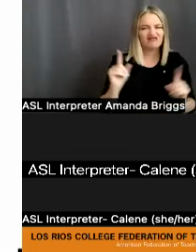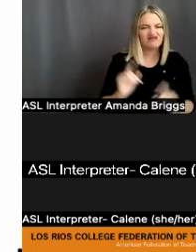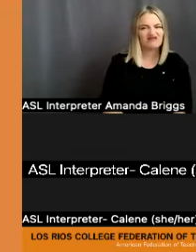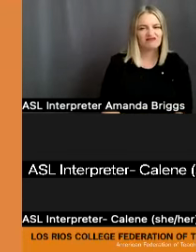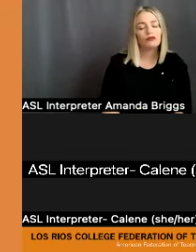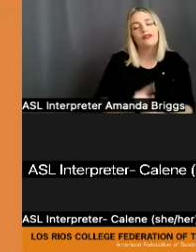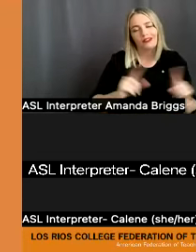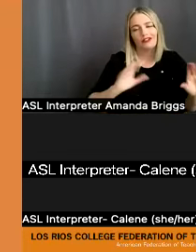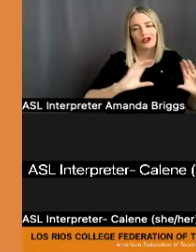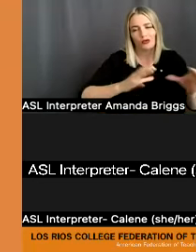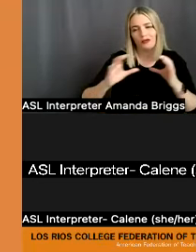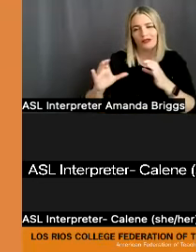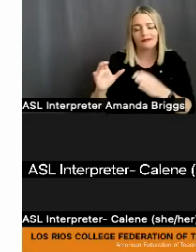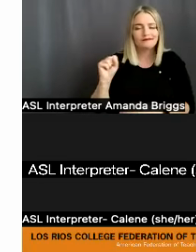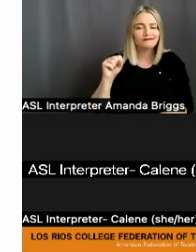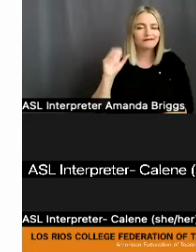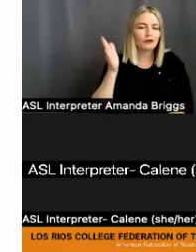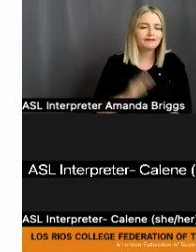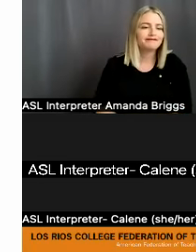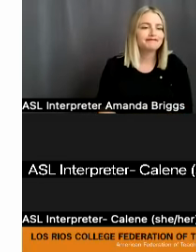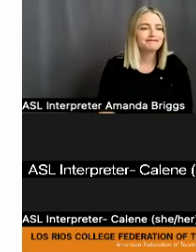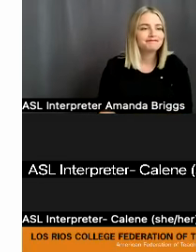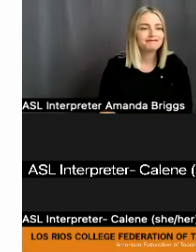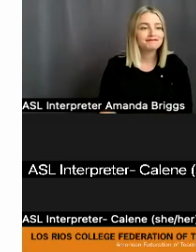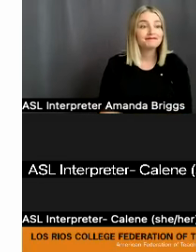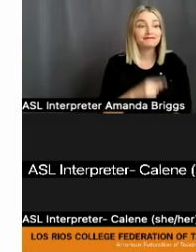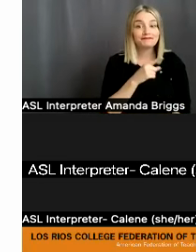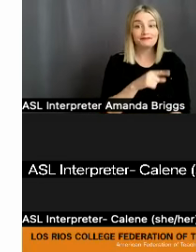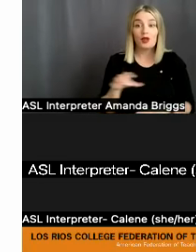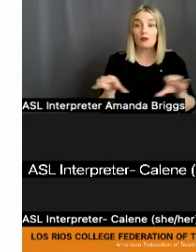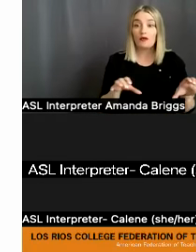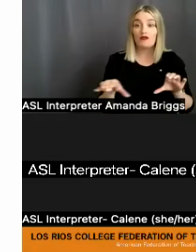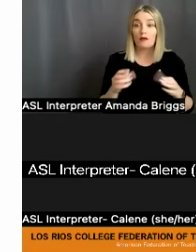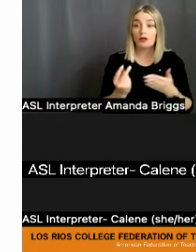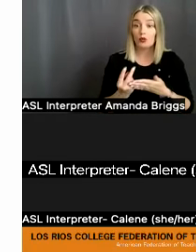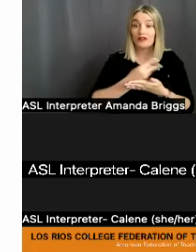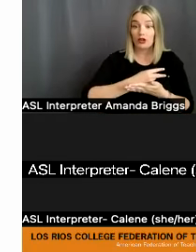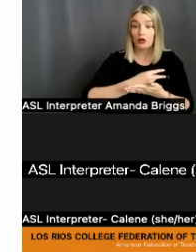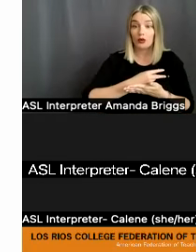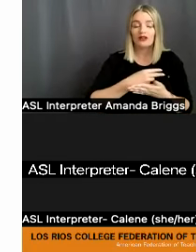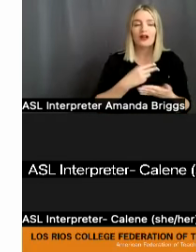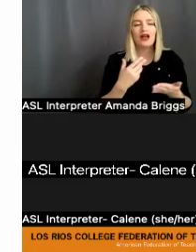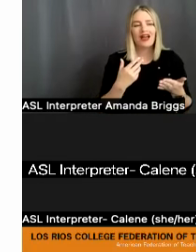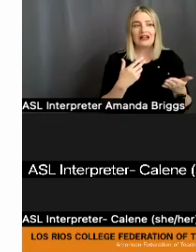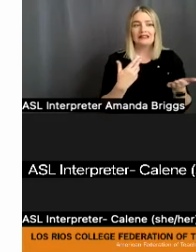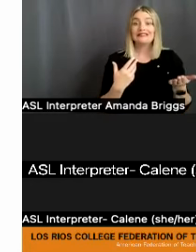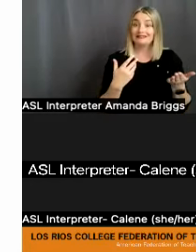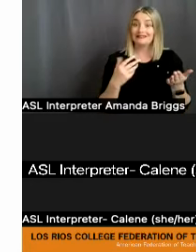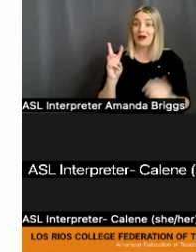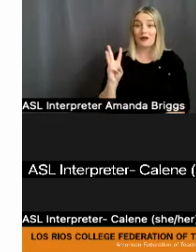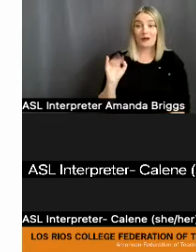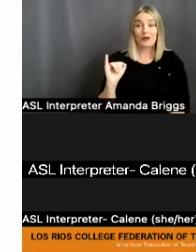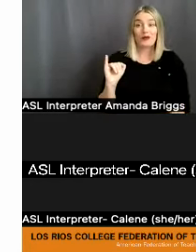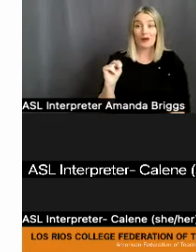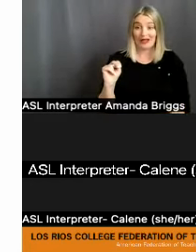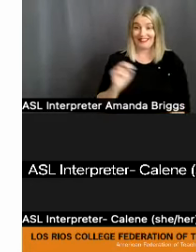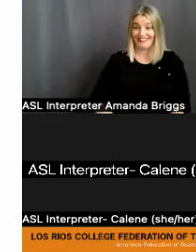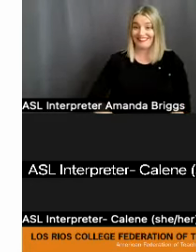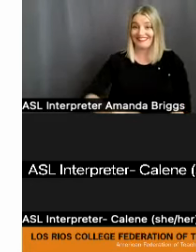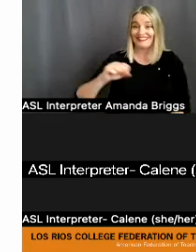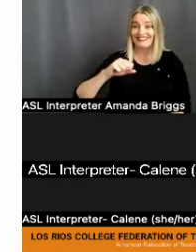folks. So performance review. This is something that I also consider a big win, because I know that part-time faculty